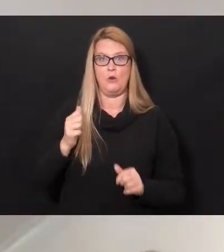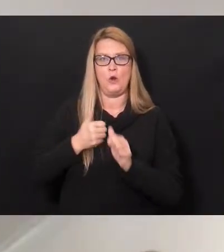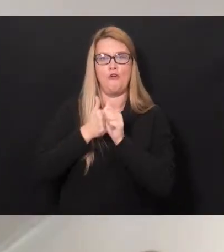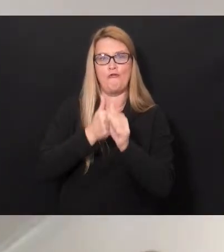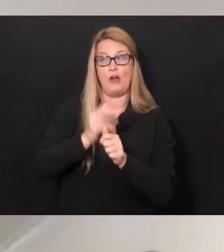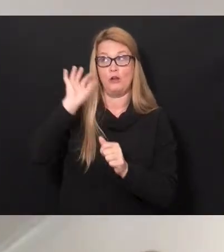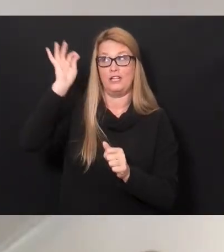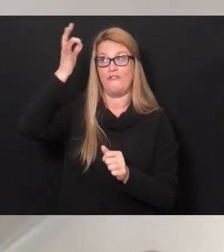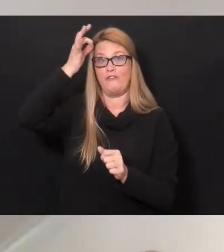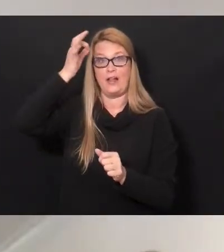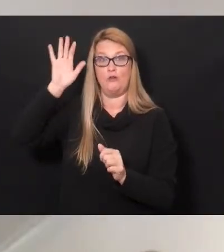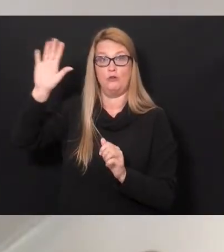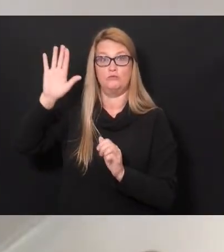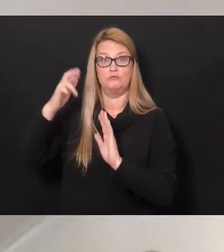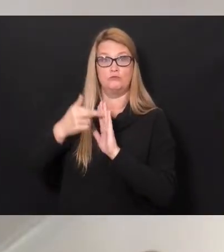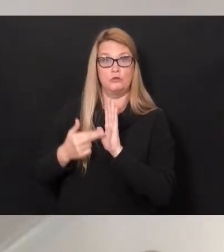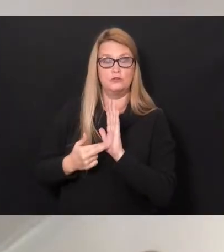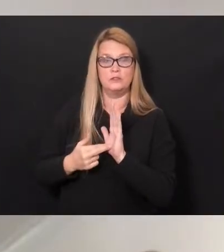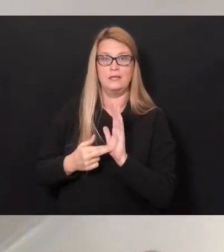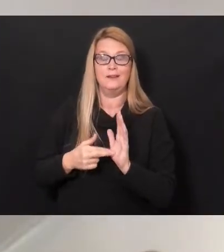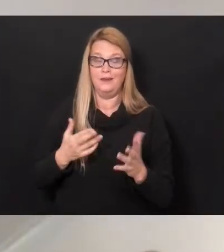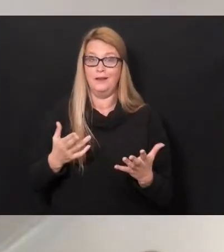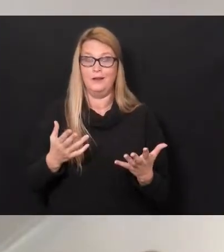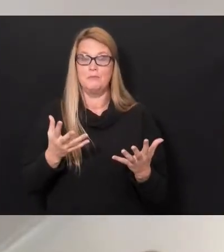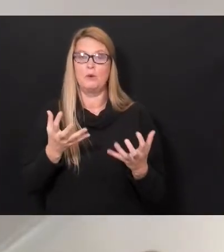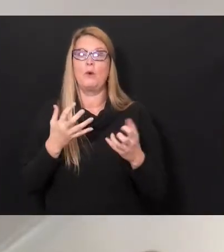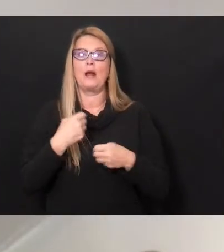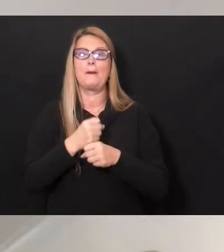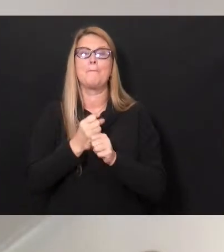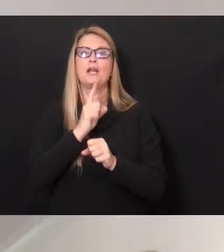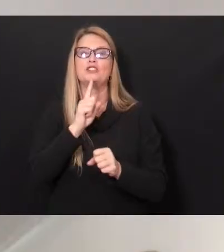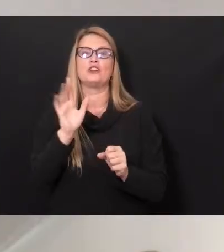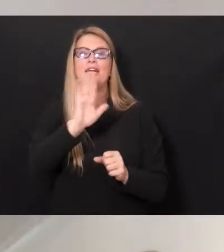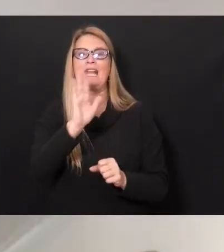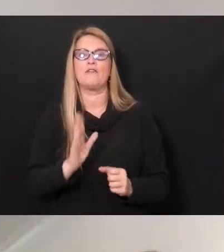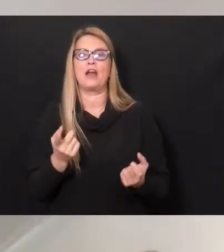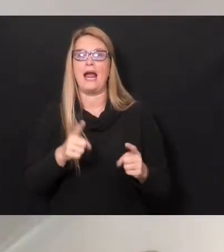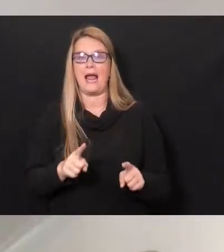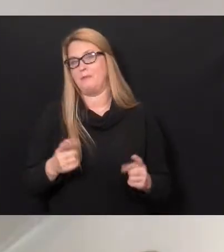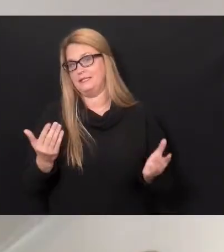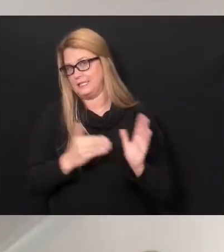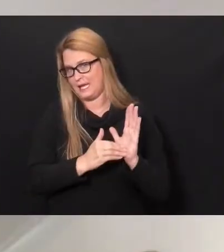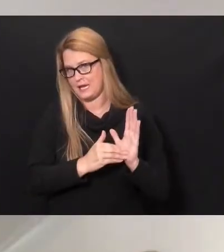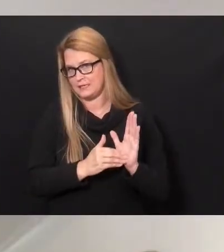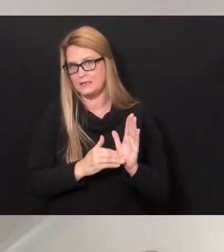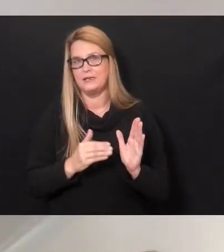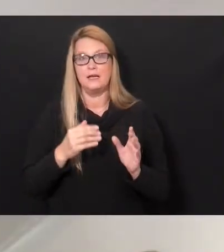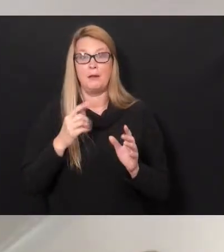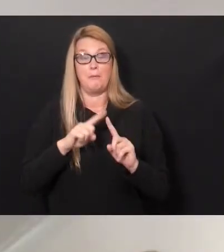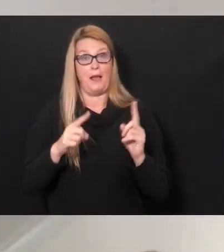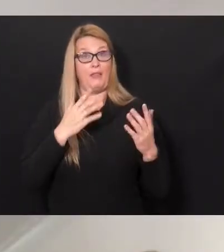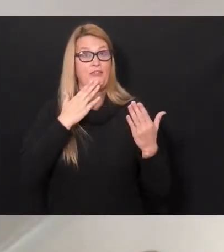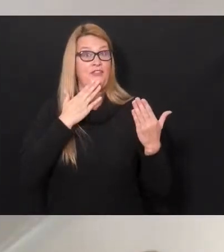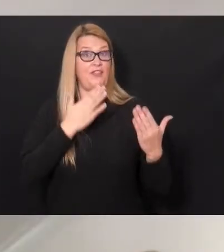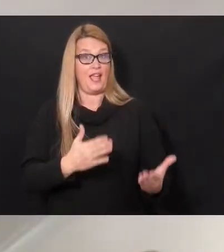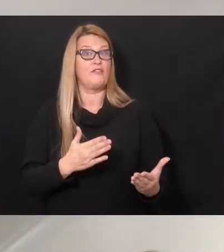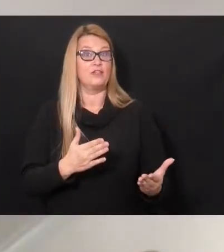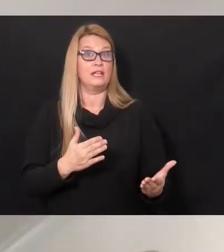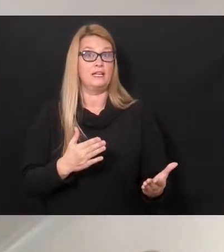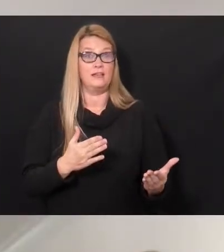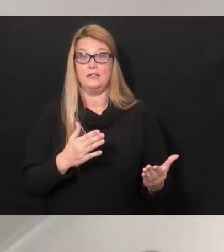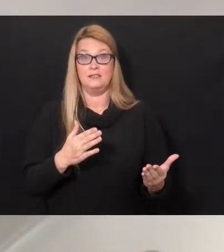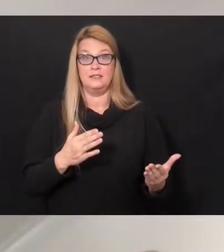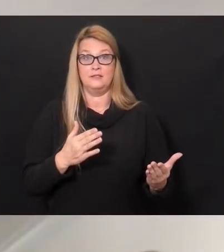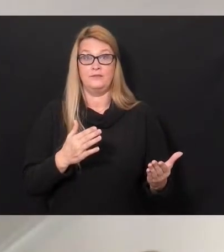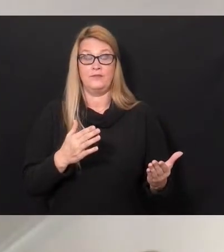acceptable. It's not optimal. And so we want to make sure it doesn't happen again. But thankfully, again, this doesn't seem to